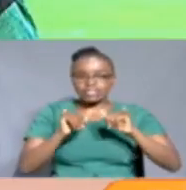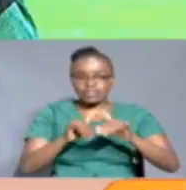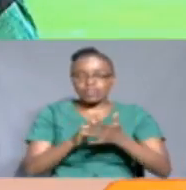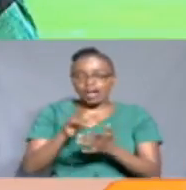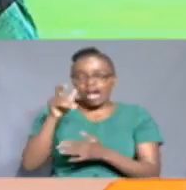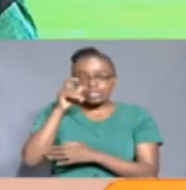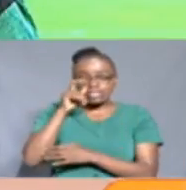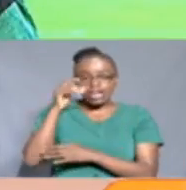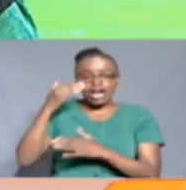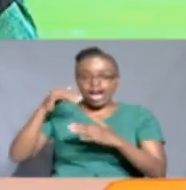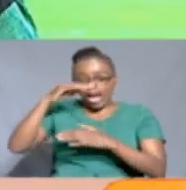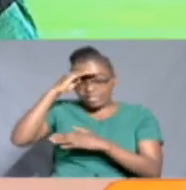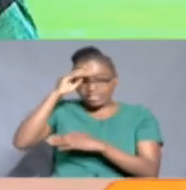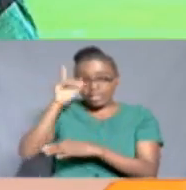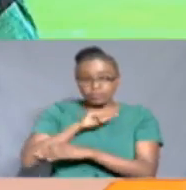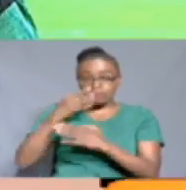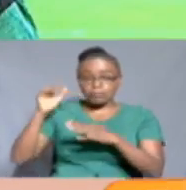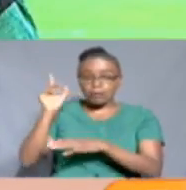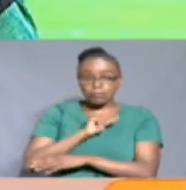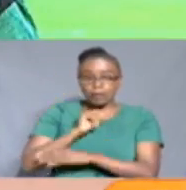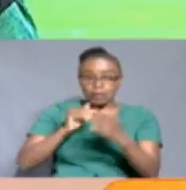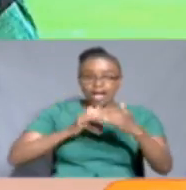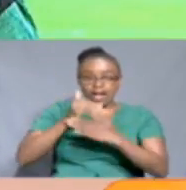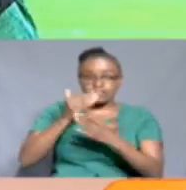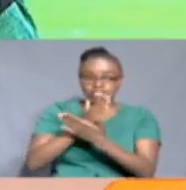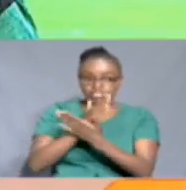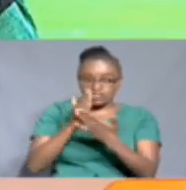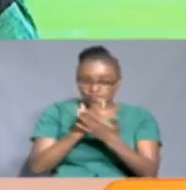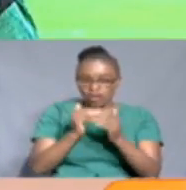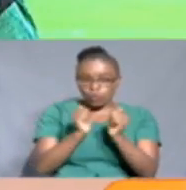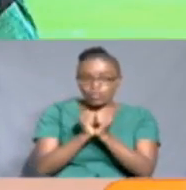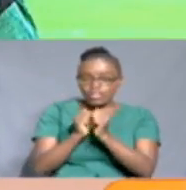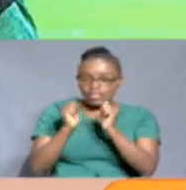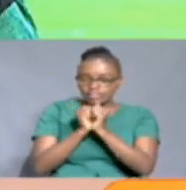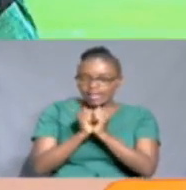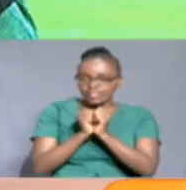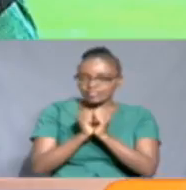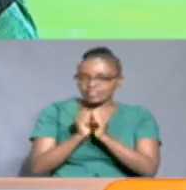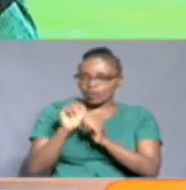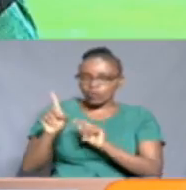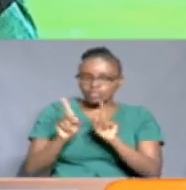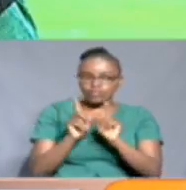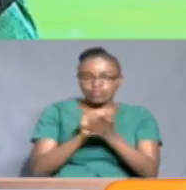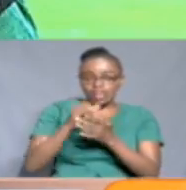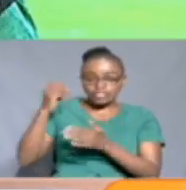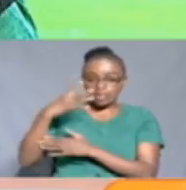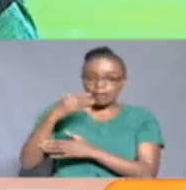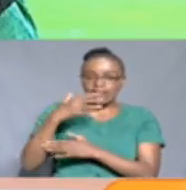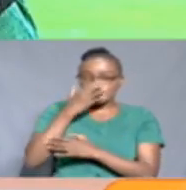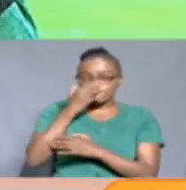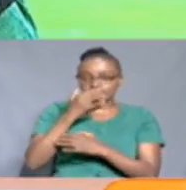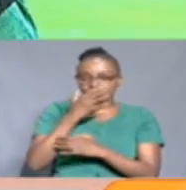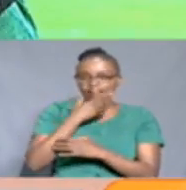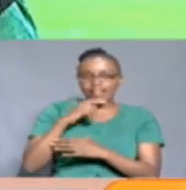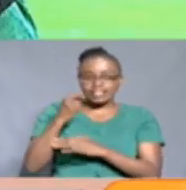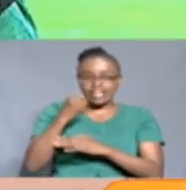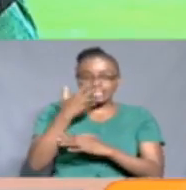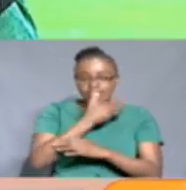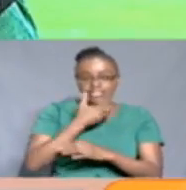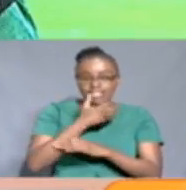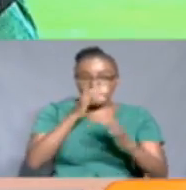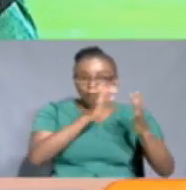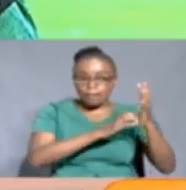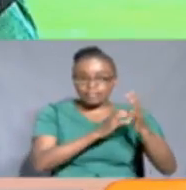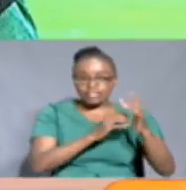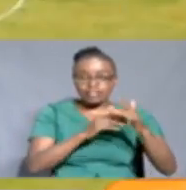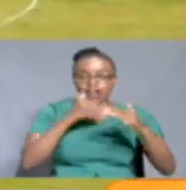Tusker FC lost more ground in the title chase after sharing the spoils with 10-man Western Stima at the Kenyatta Stadium in Machakos. After a barren